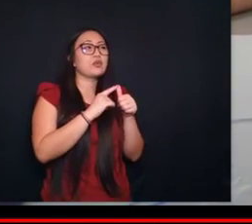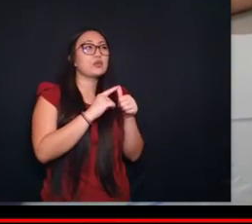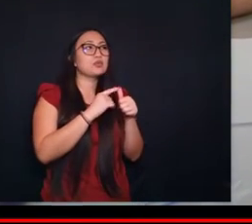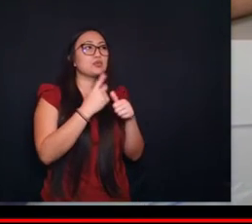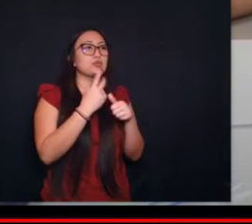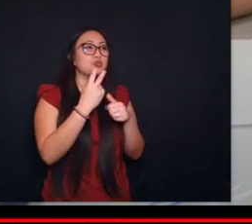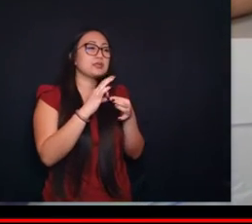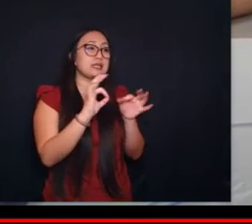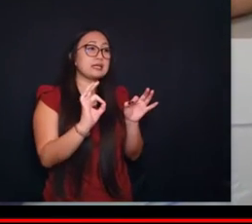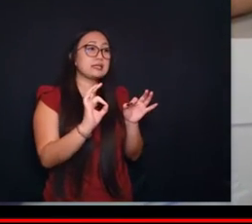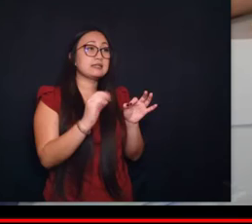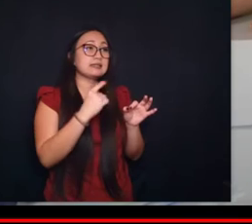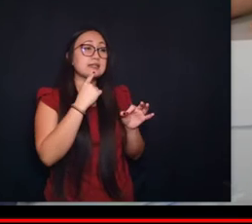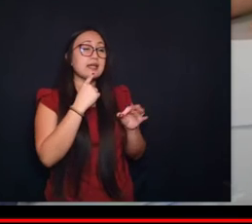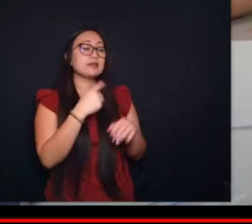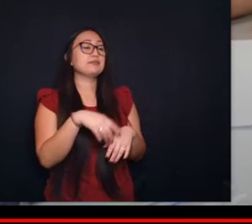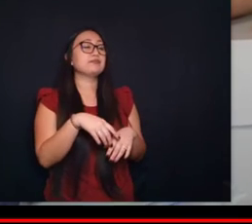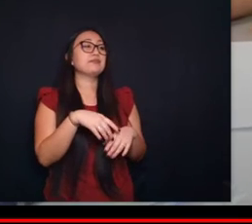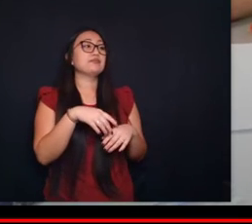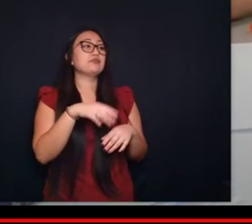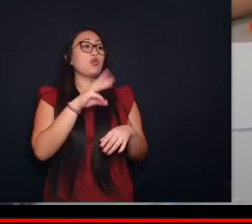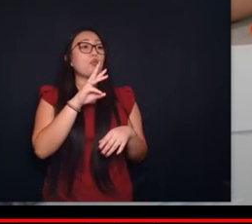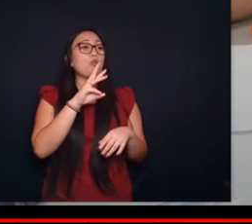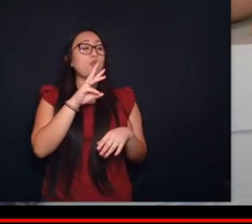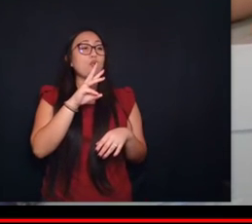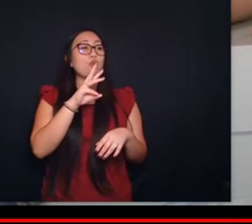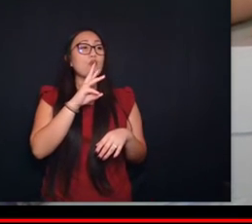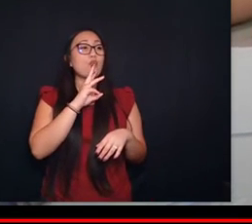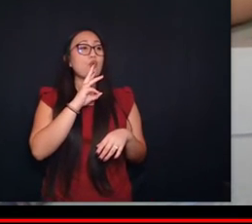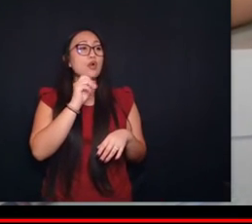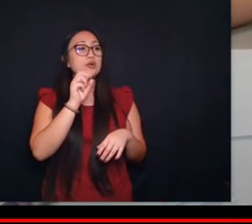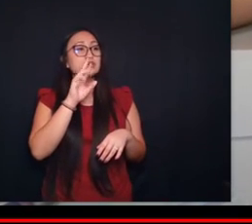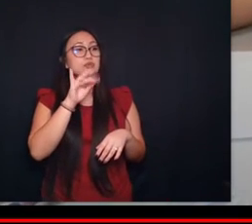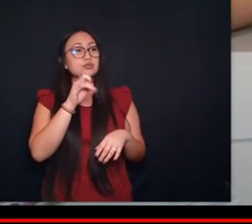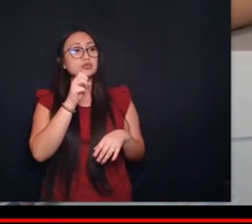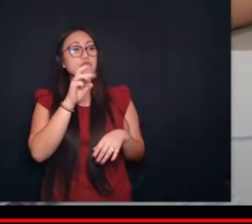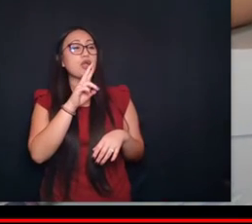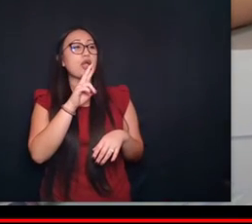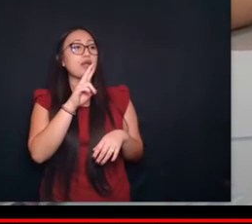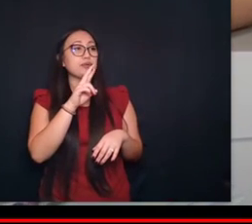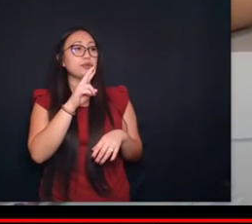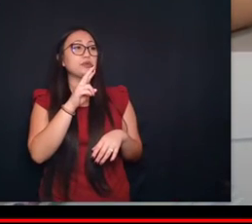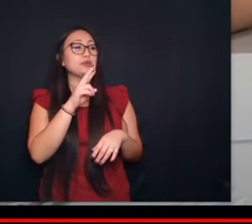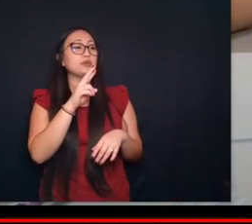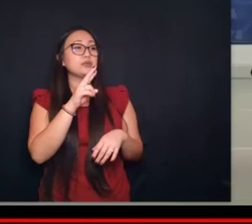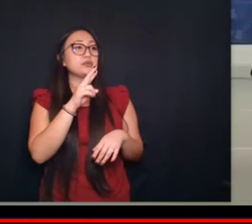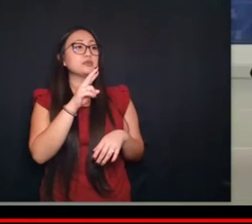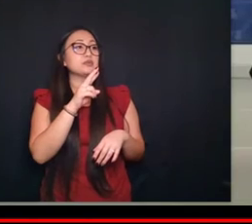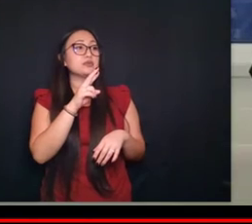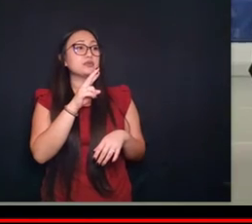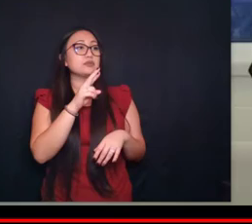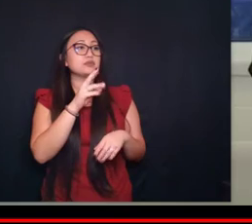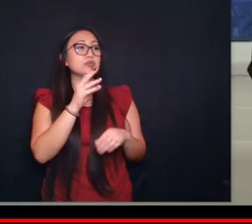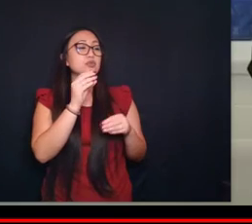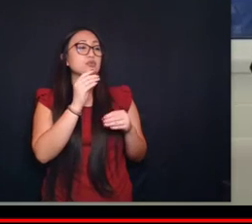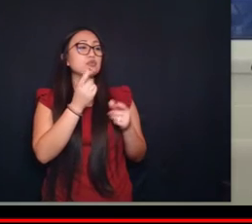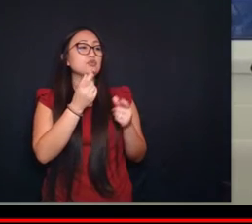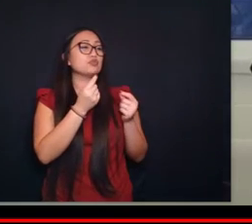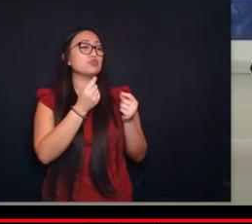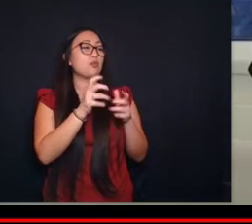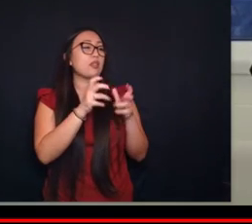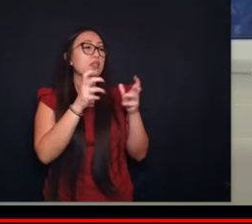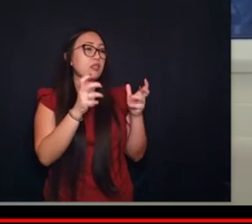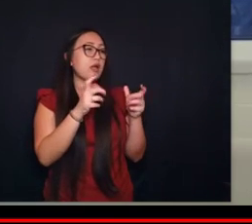says, water striders do more than just walk across the water. They also catch and eat their meals on water as well. Eat and catch their meals